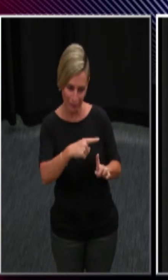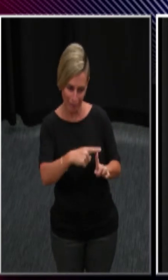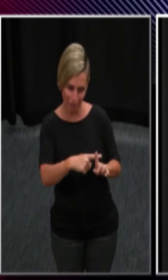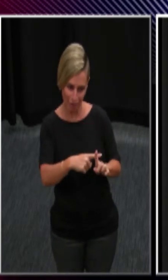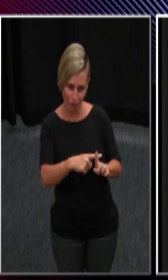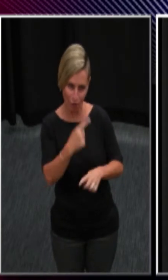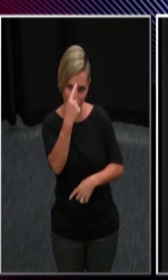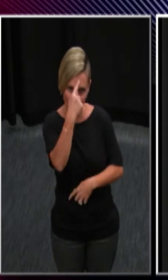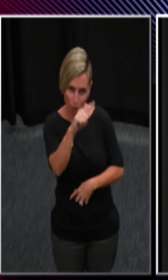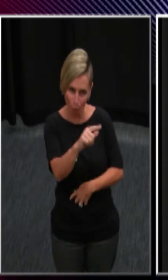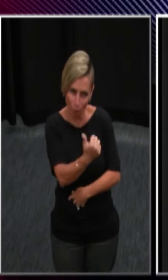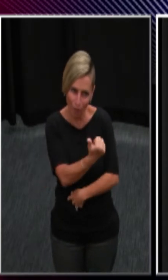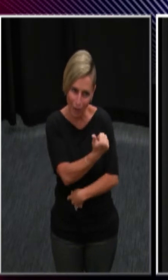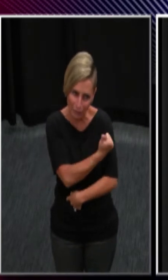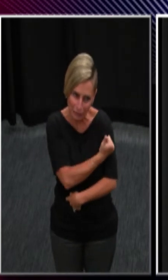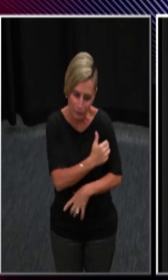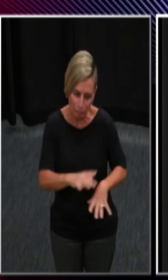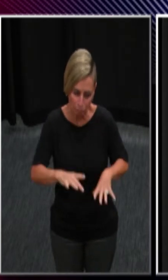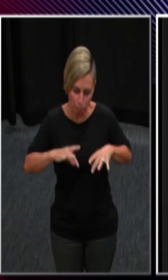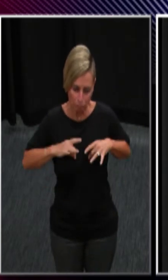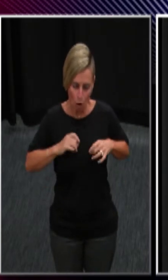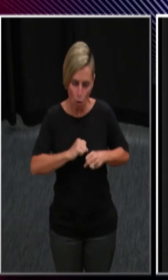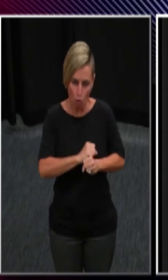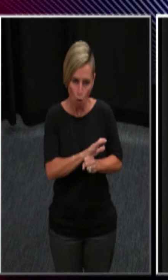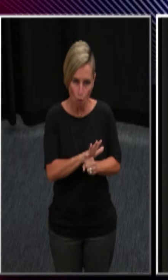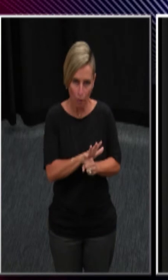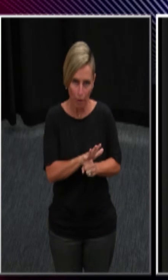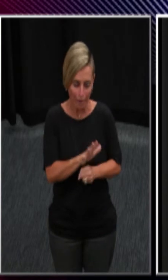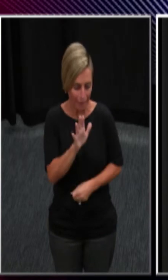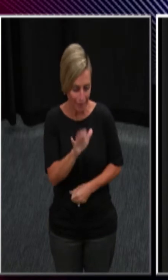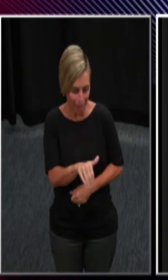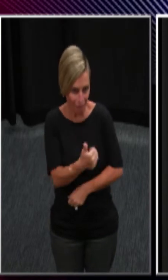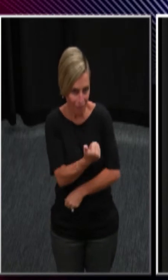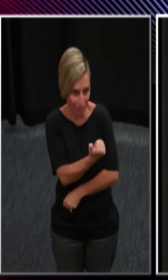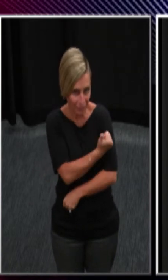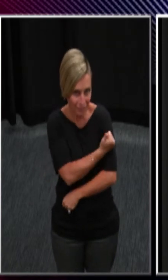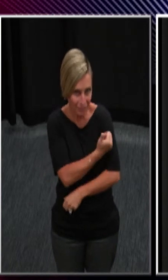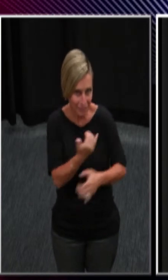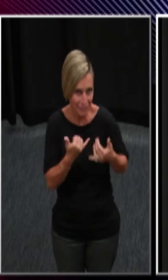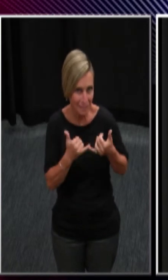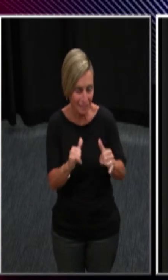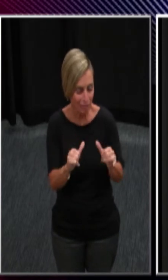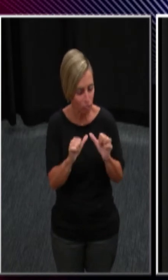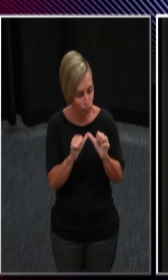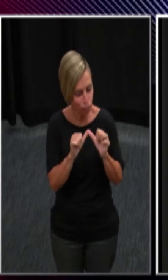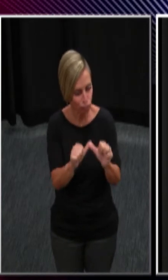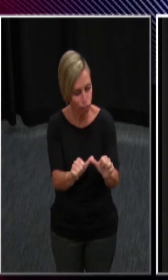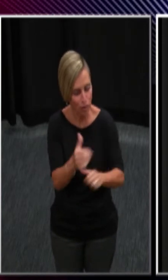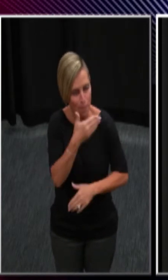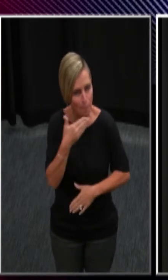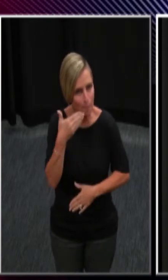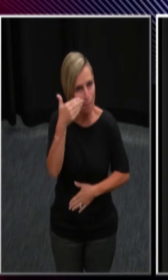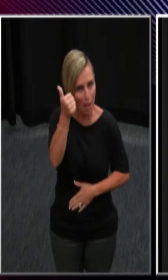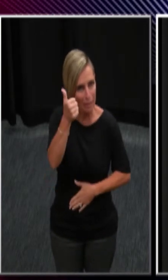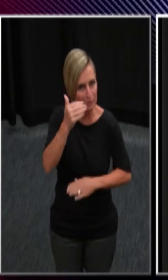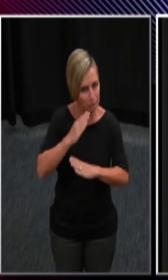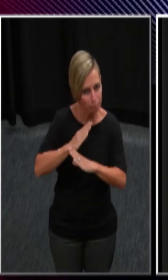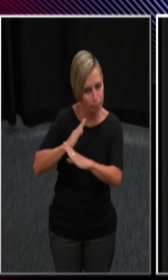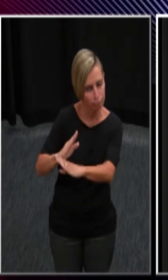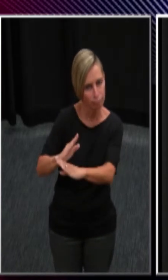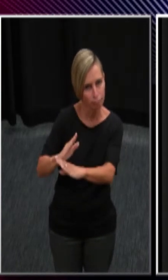have contracted COVID, the vaccine remains your best defense against this